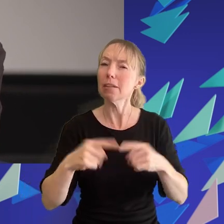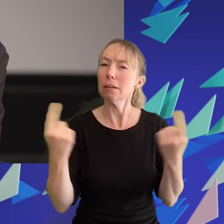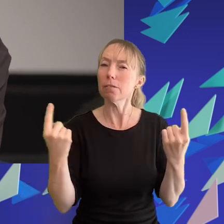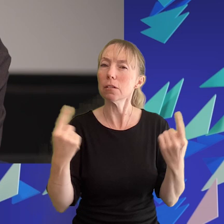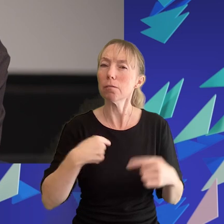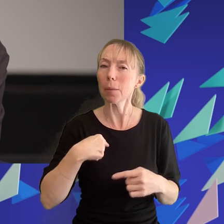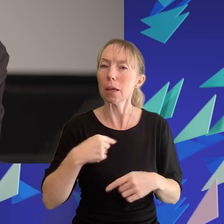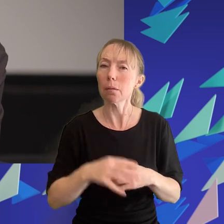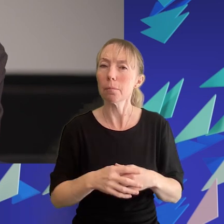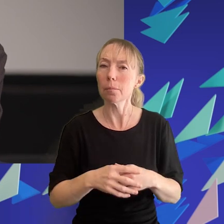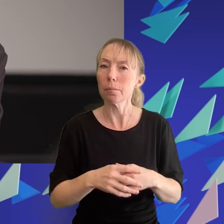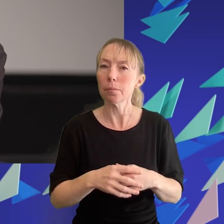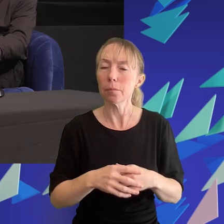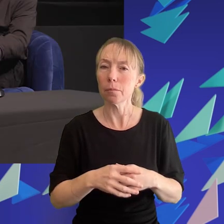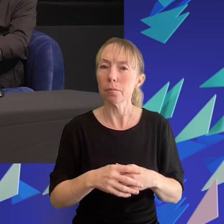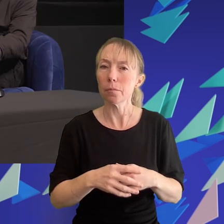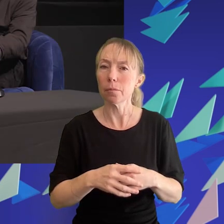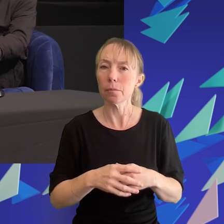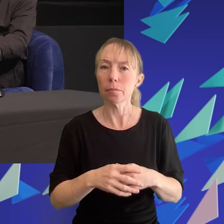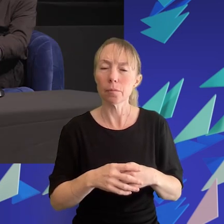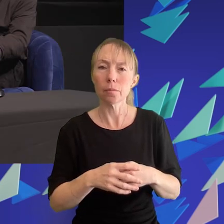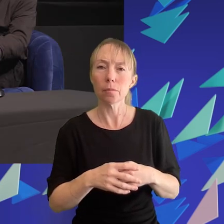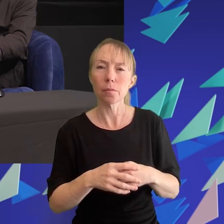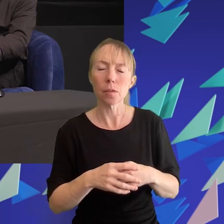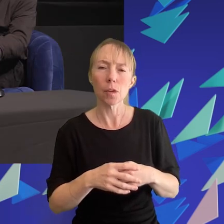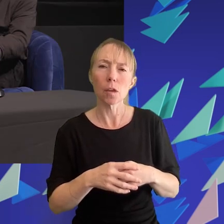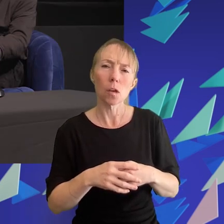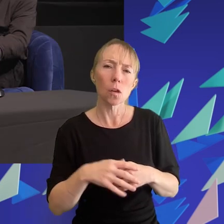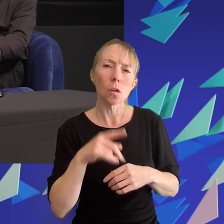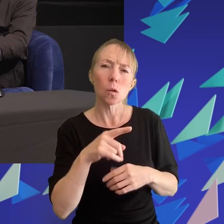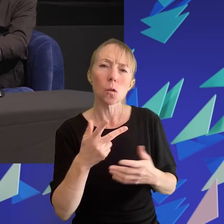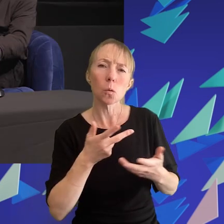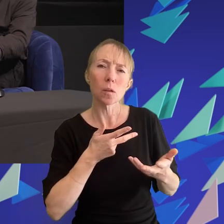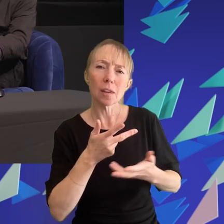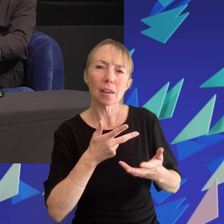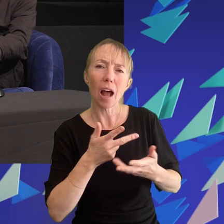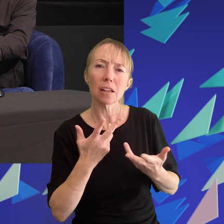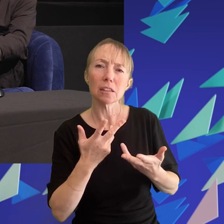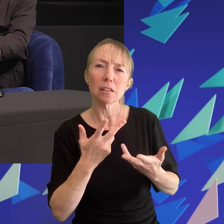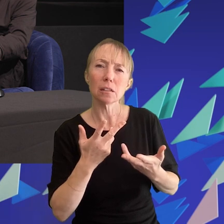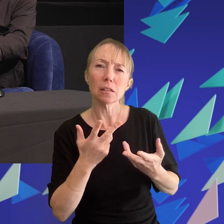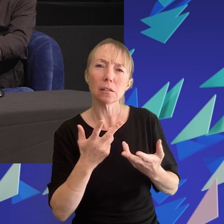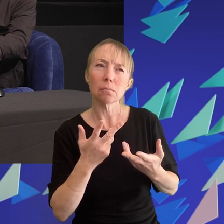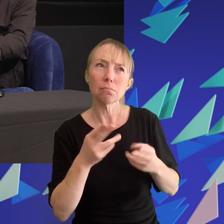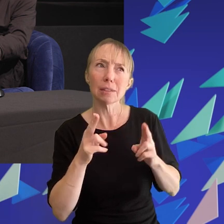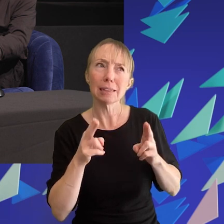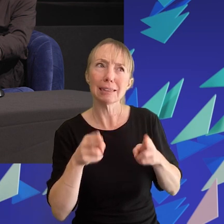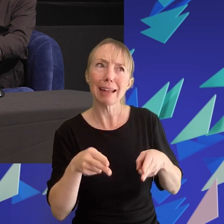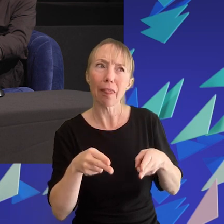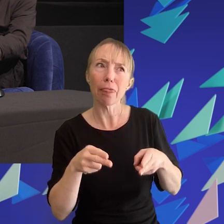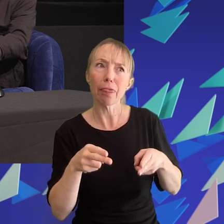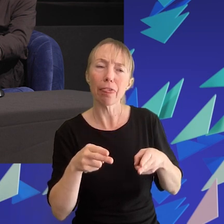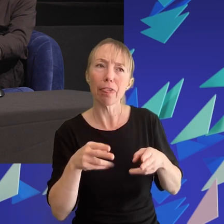different thing for me to do. You talk about the fact that death has weight in your